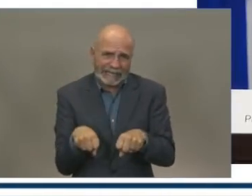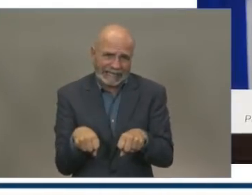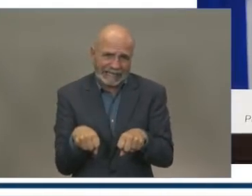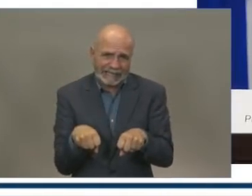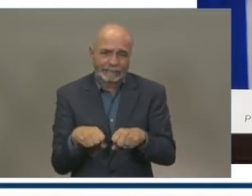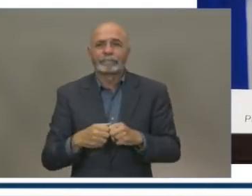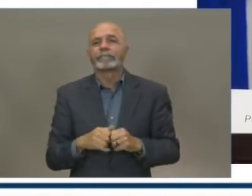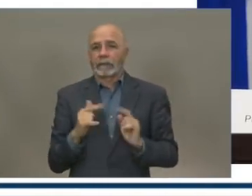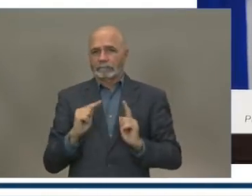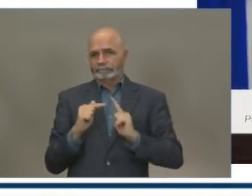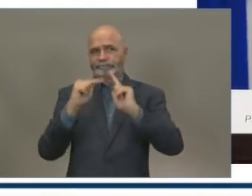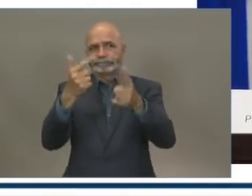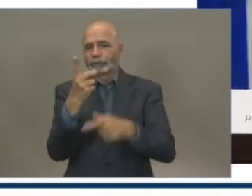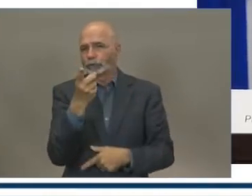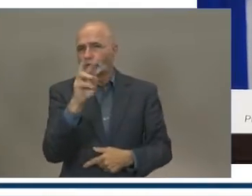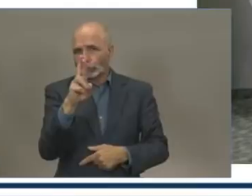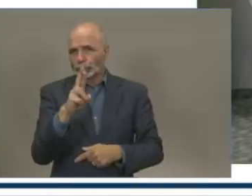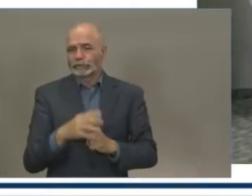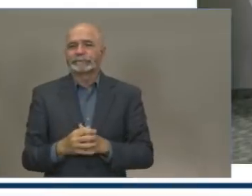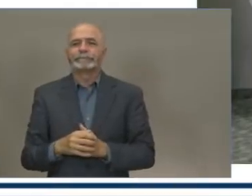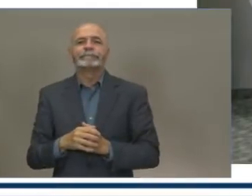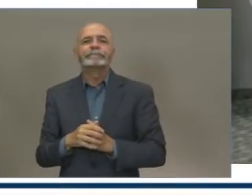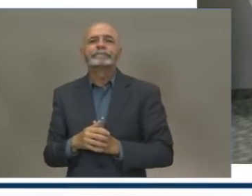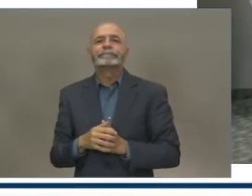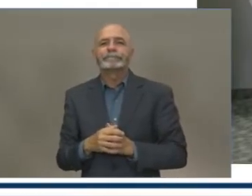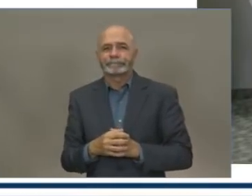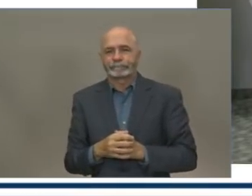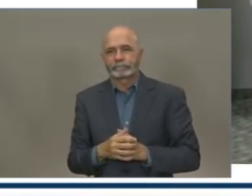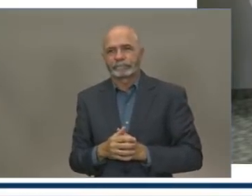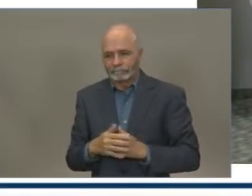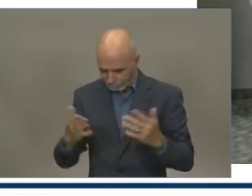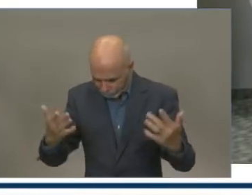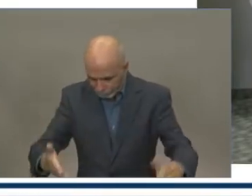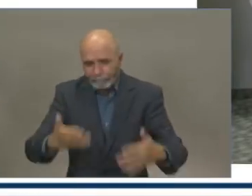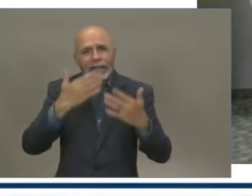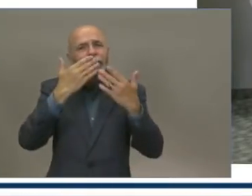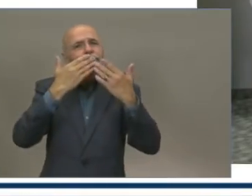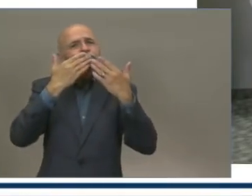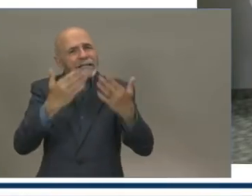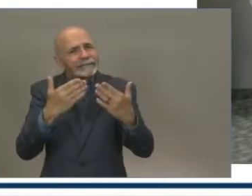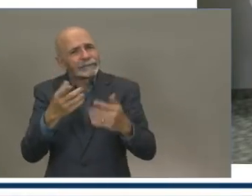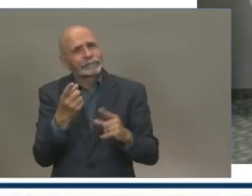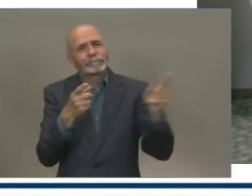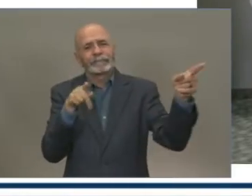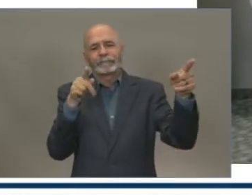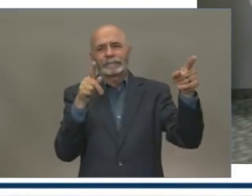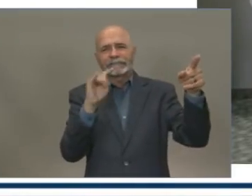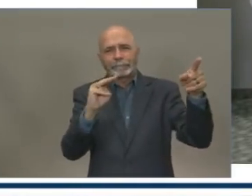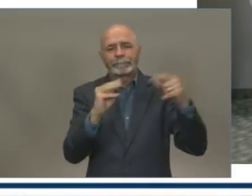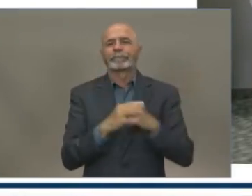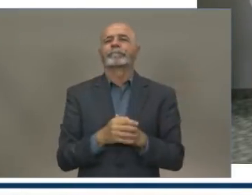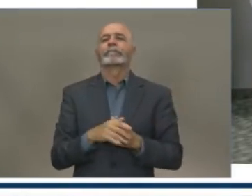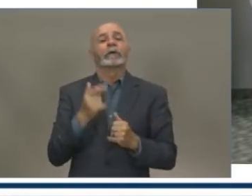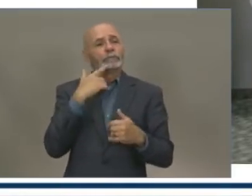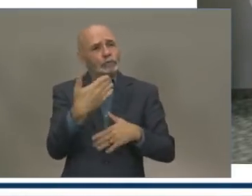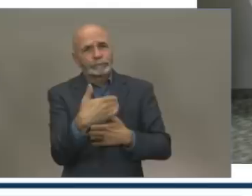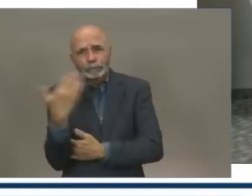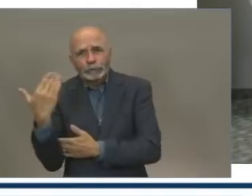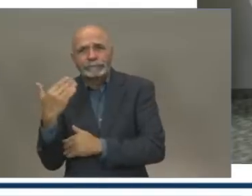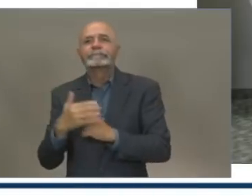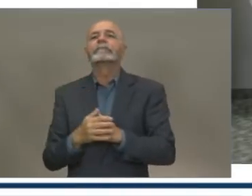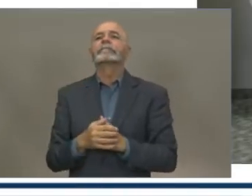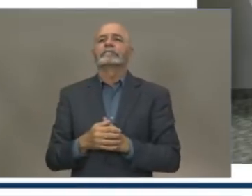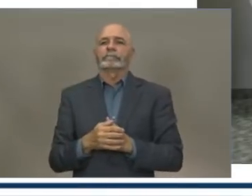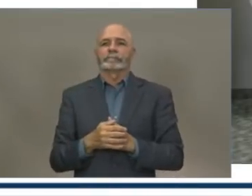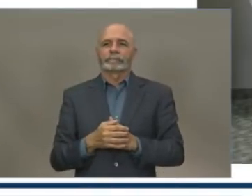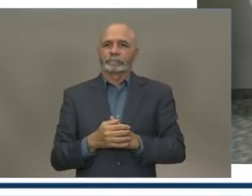to Dr. Strang first, I think. Thank you, Premier, and good morning, everybody. Before I start, I do want to thank Jan. She didn't want her last name used.